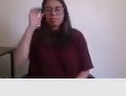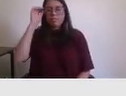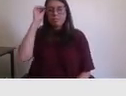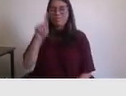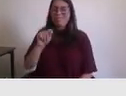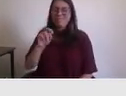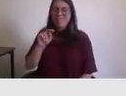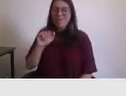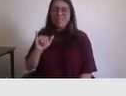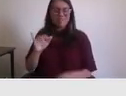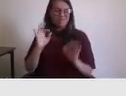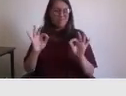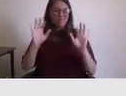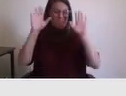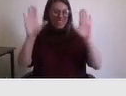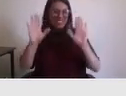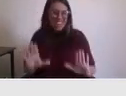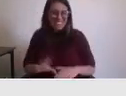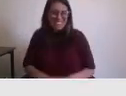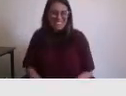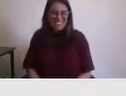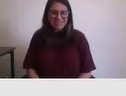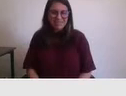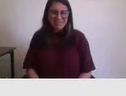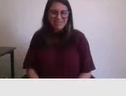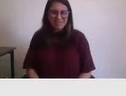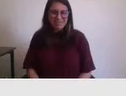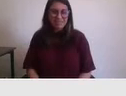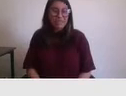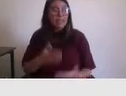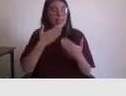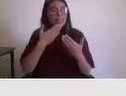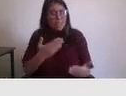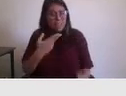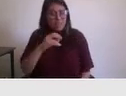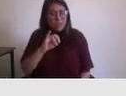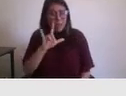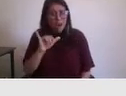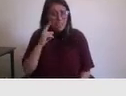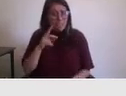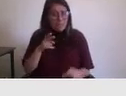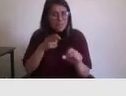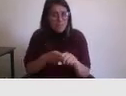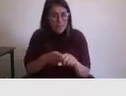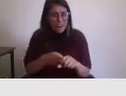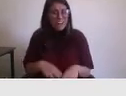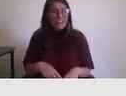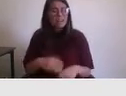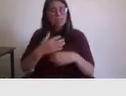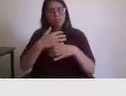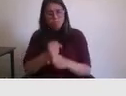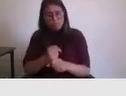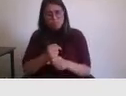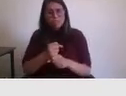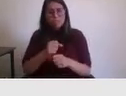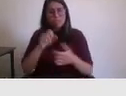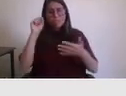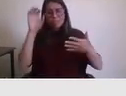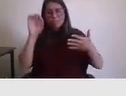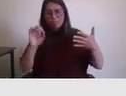Fantastic. Well, again, I want to thank Holly for joining us and for giving us a summary. I think a lot of